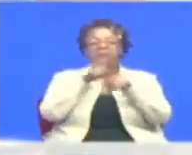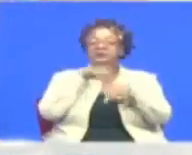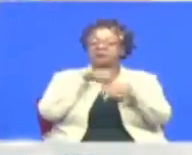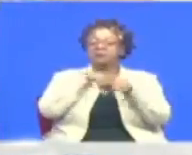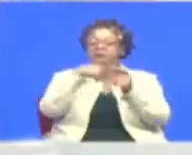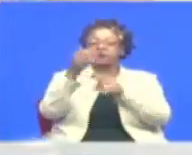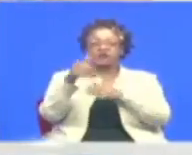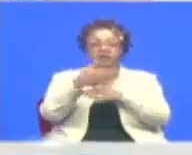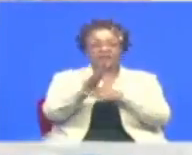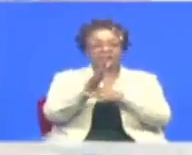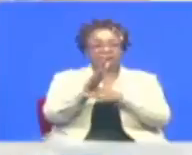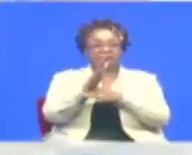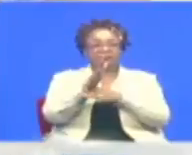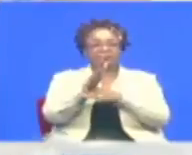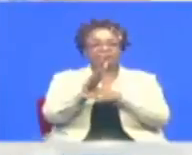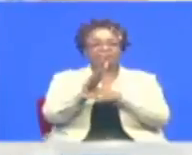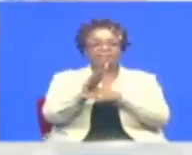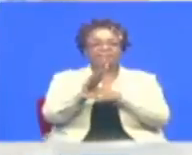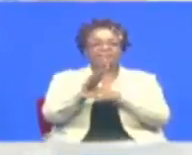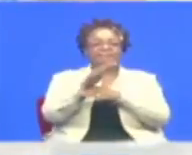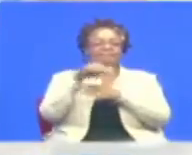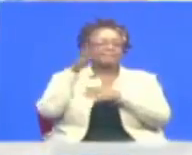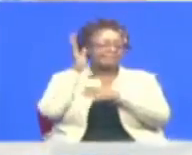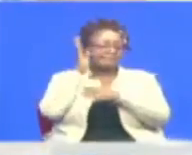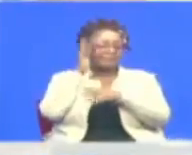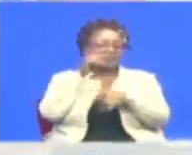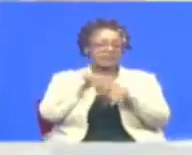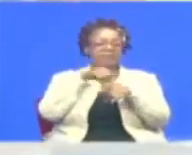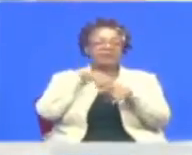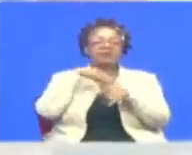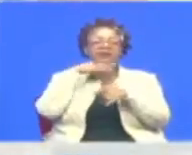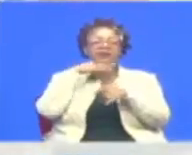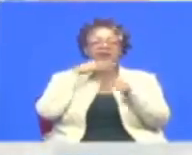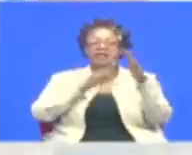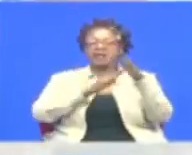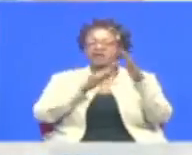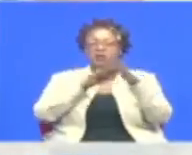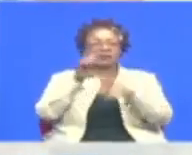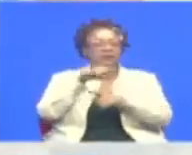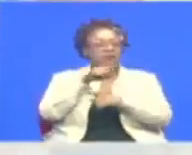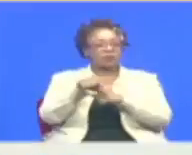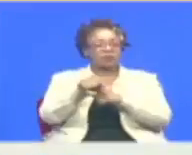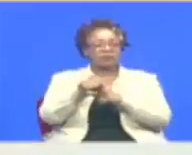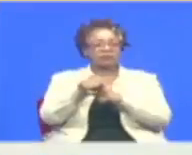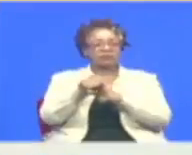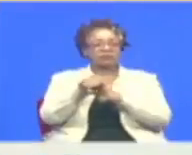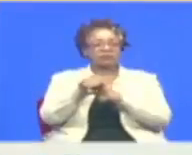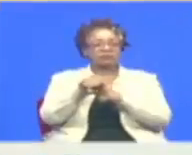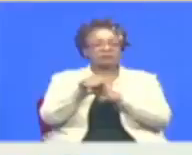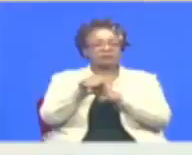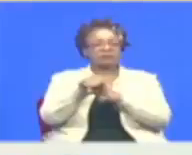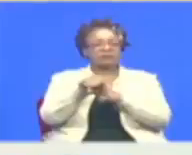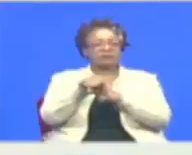for instance. They add that when he died, the curfew was immediately lifted.